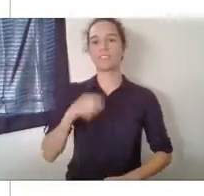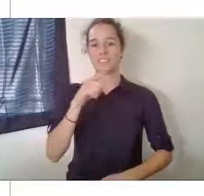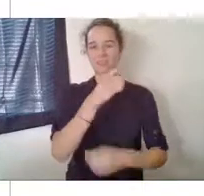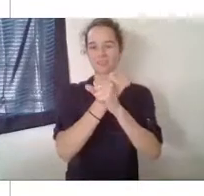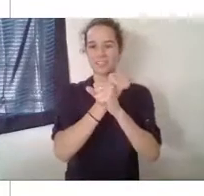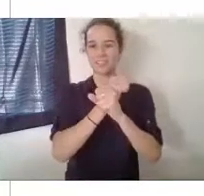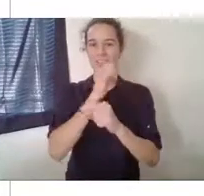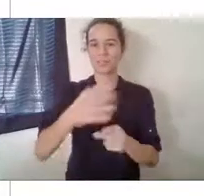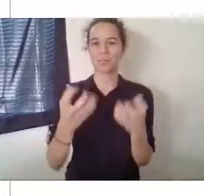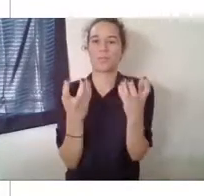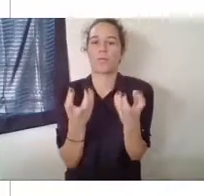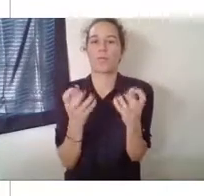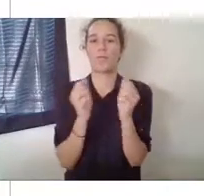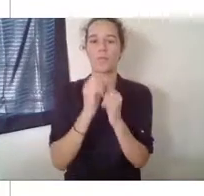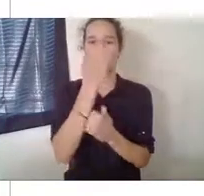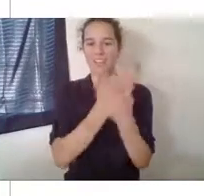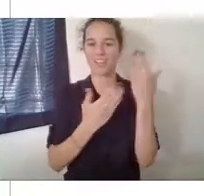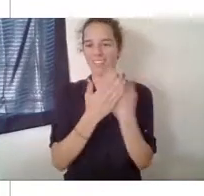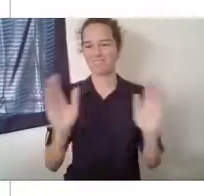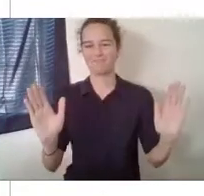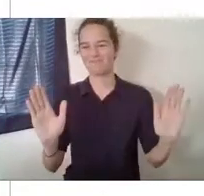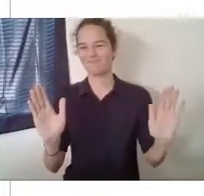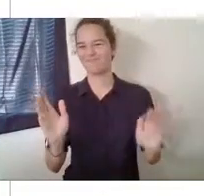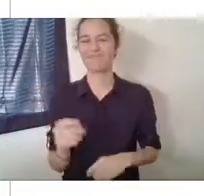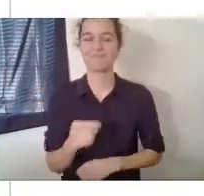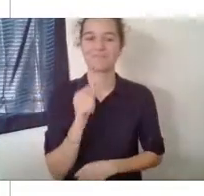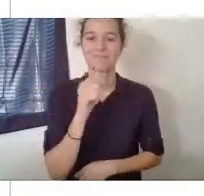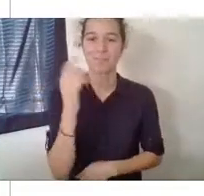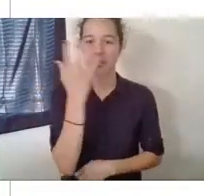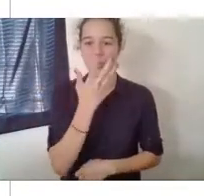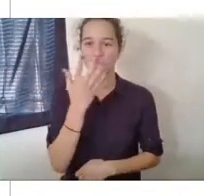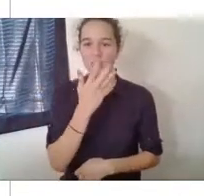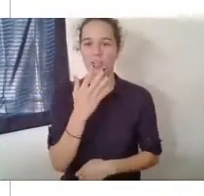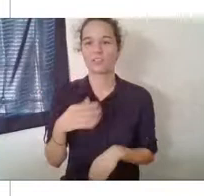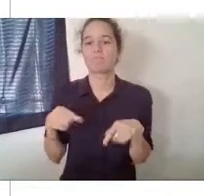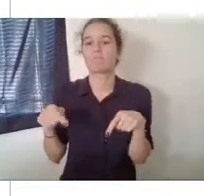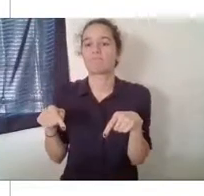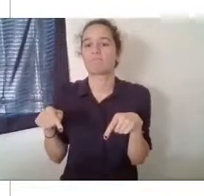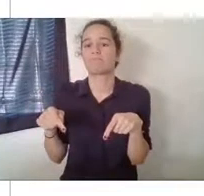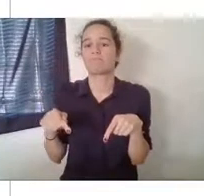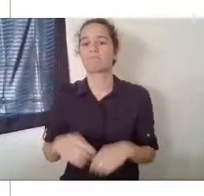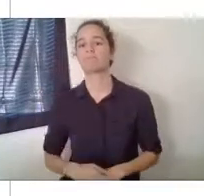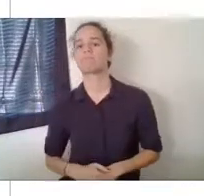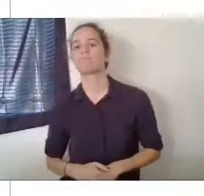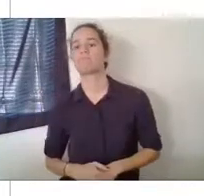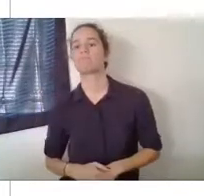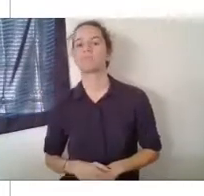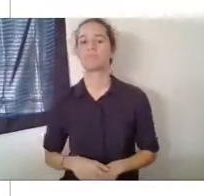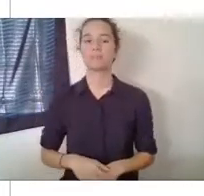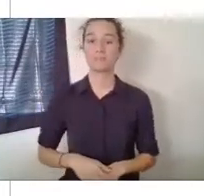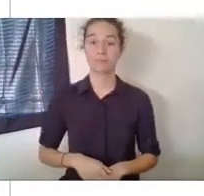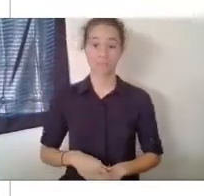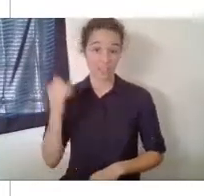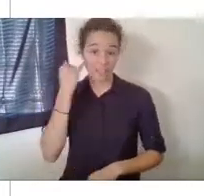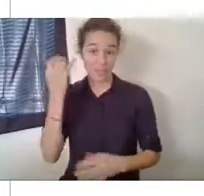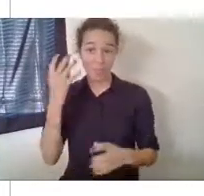And while it also looks timid, it's especially bad when you decide to gesture from this position. to show you